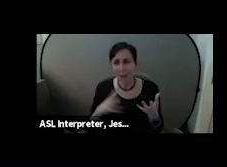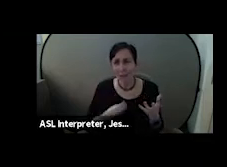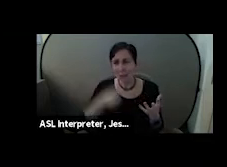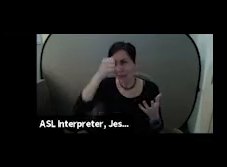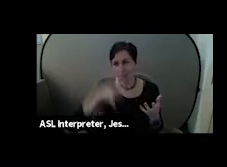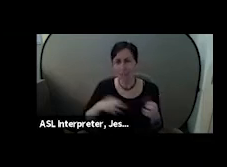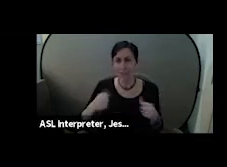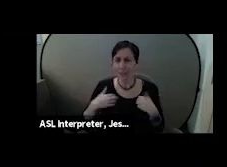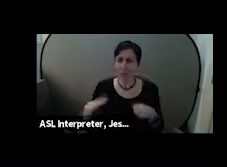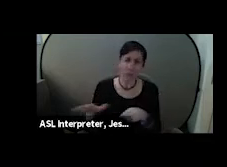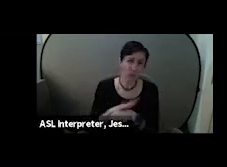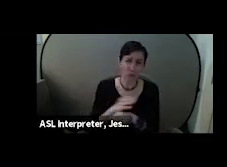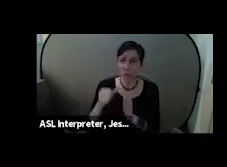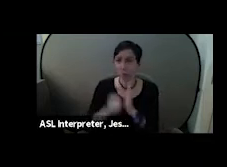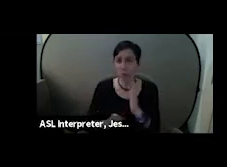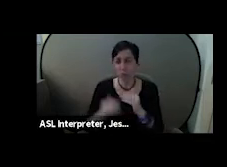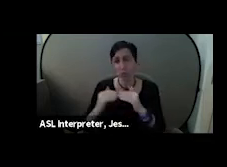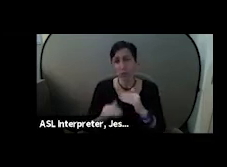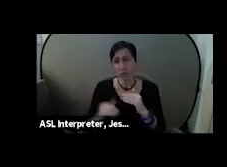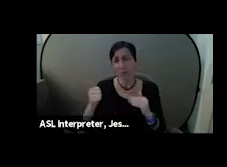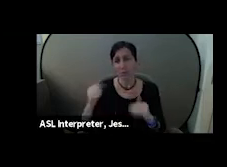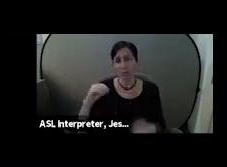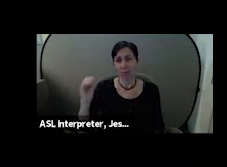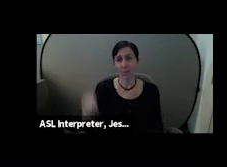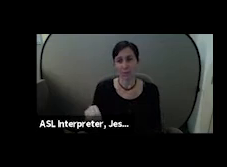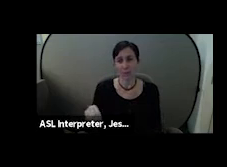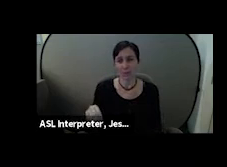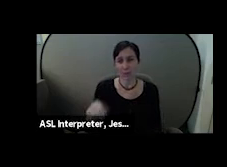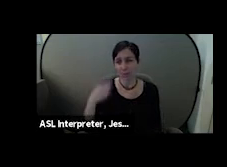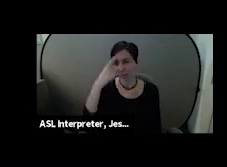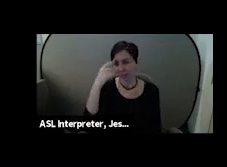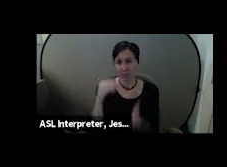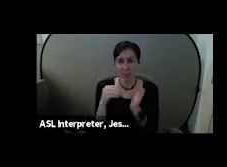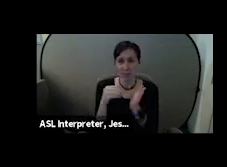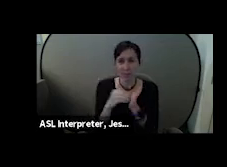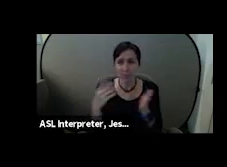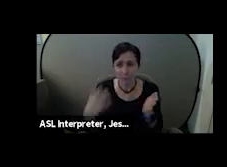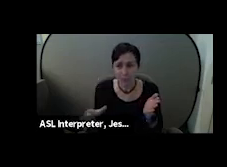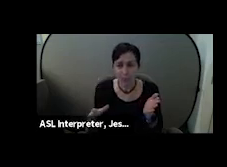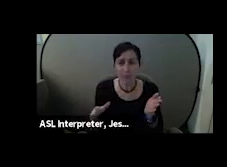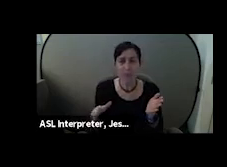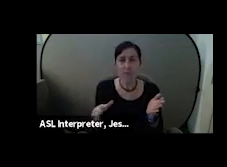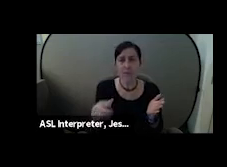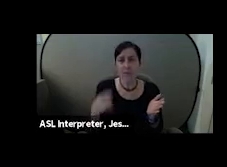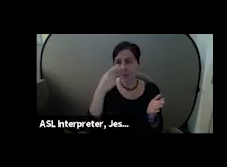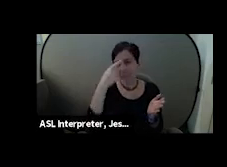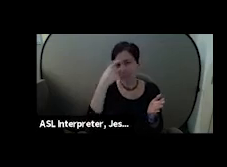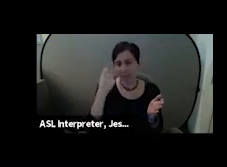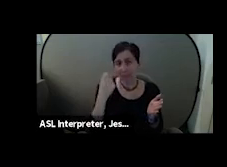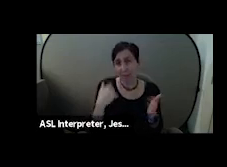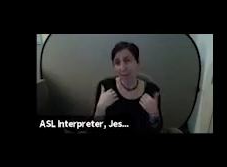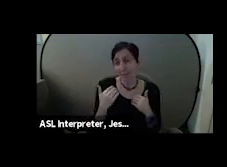Very few, less than 10%, because of the high cost, because of the limited success